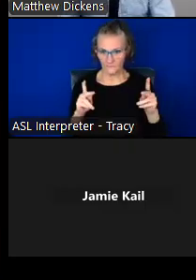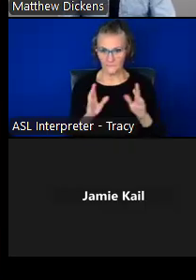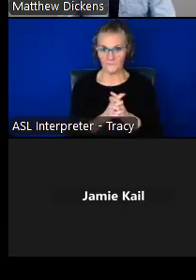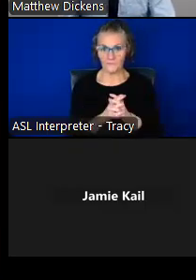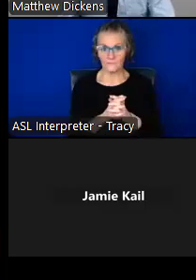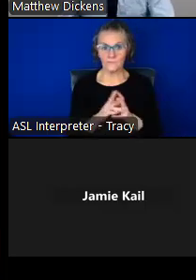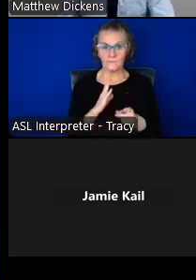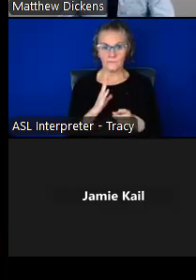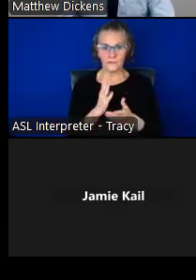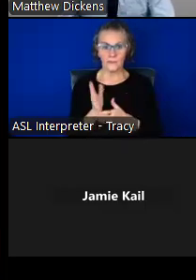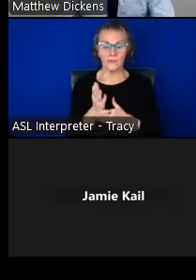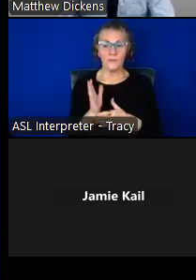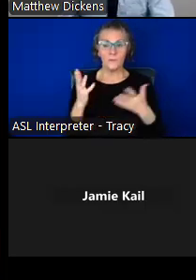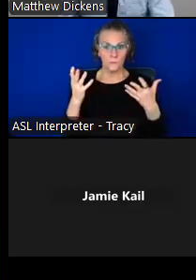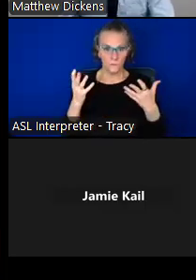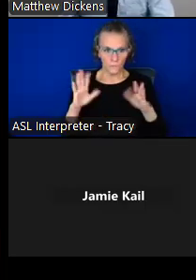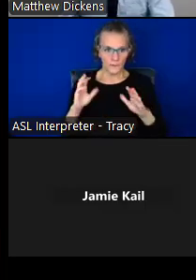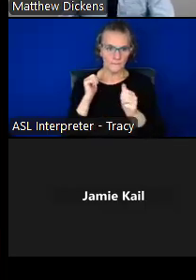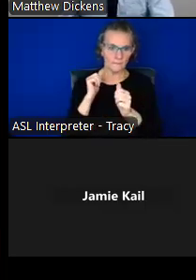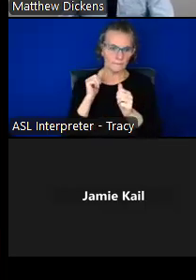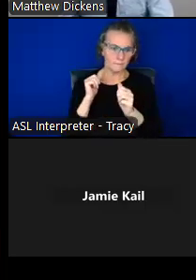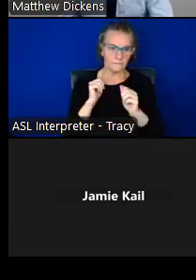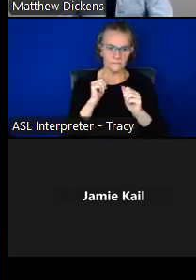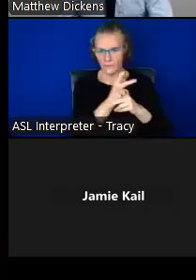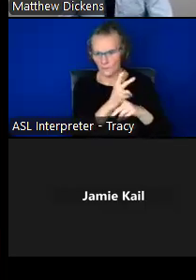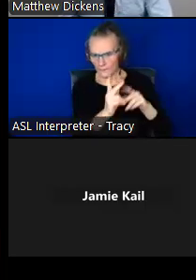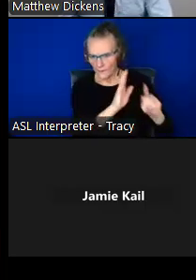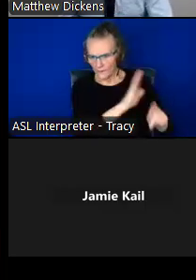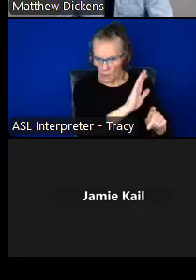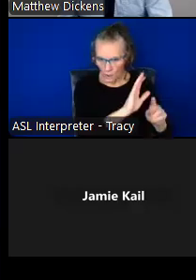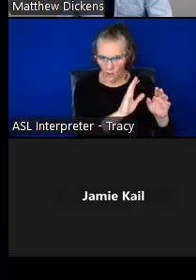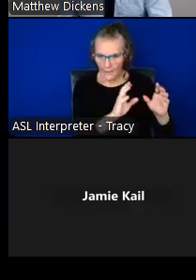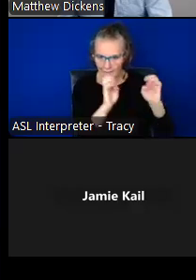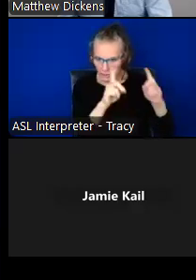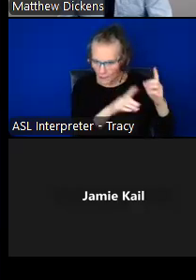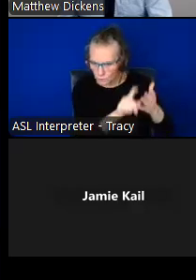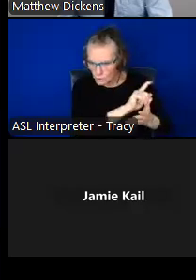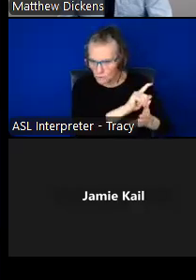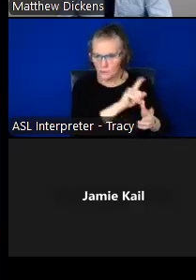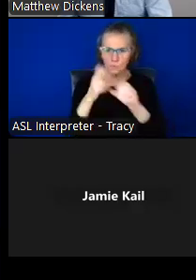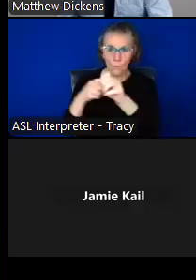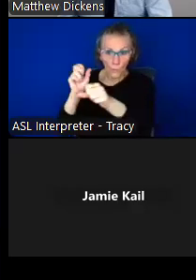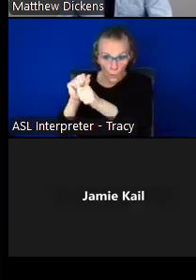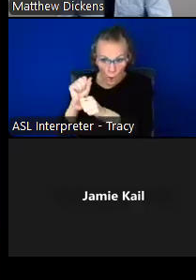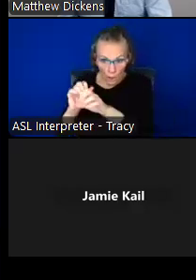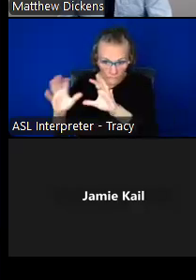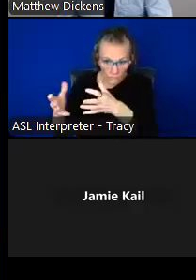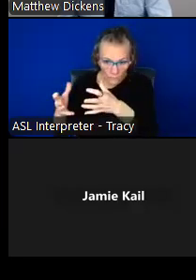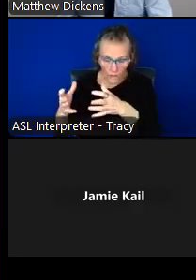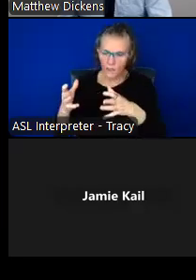All right, so we've established the education, then they go into the workforce, and then individuals um,